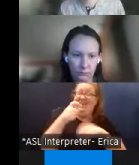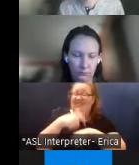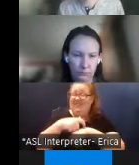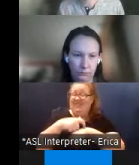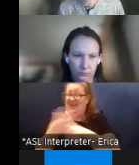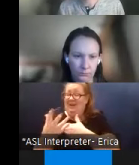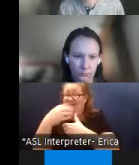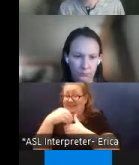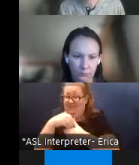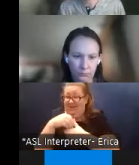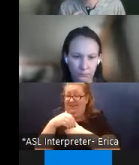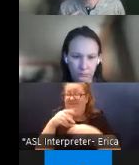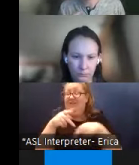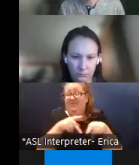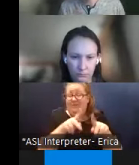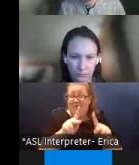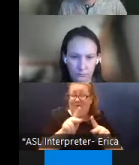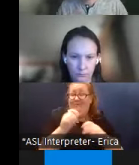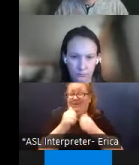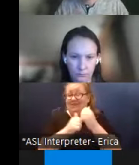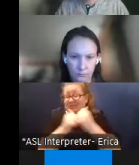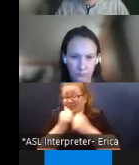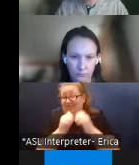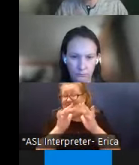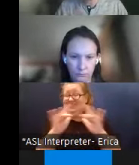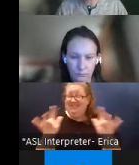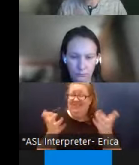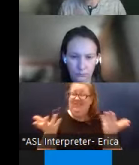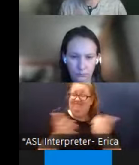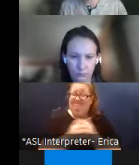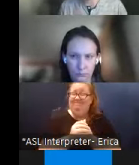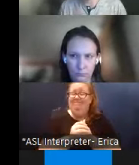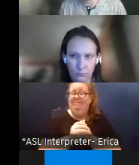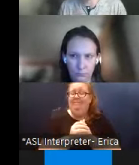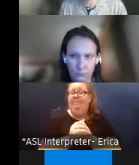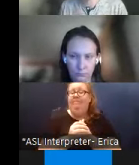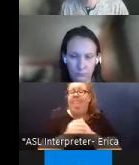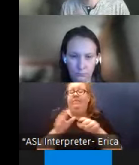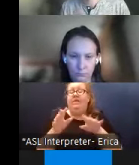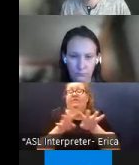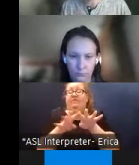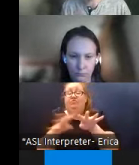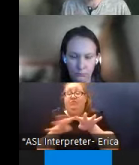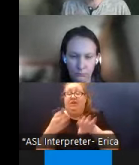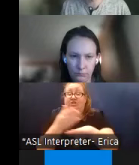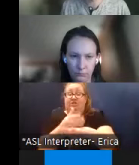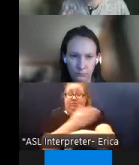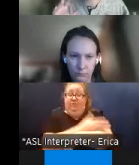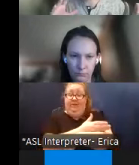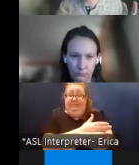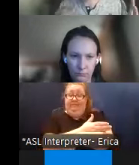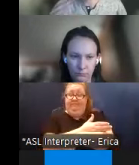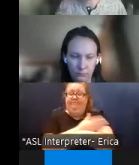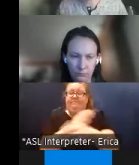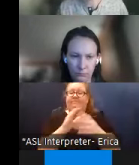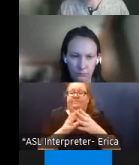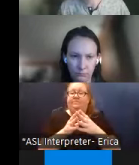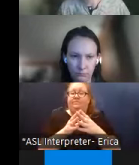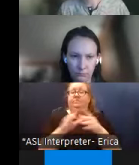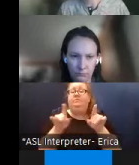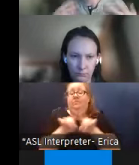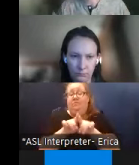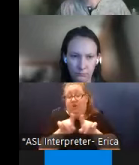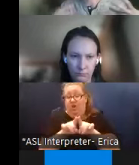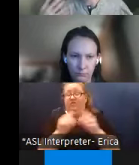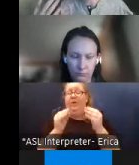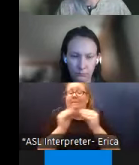involved, permitting, construction, etc. In the drainage improvements, we also take